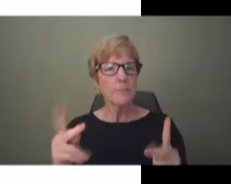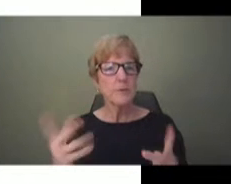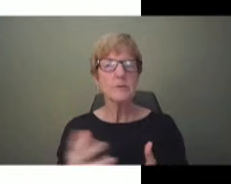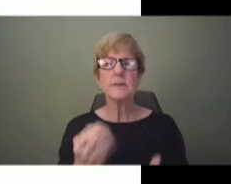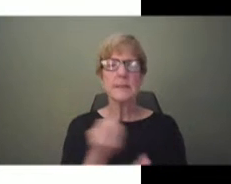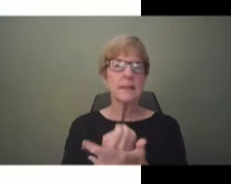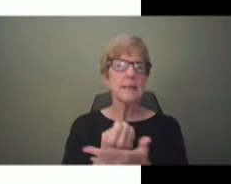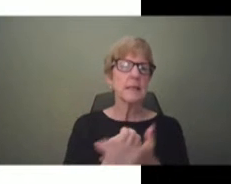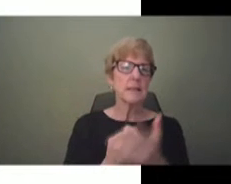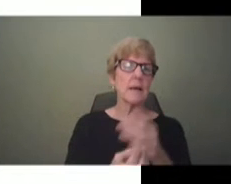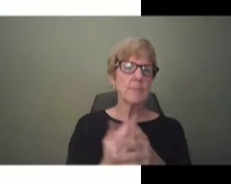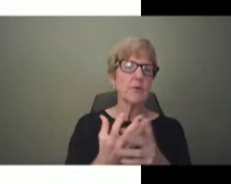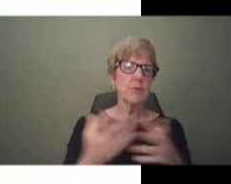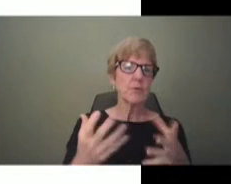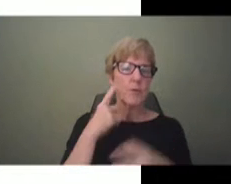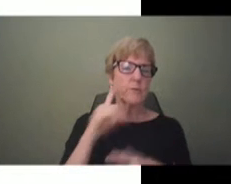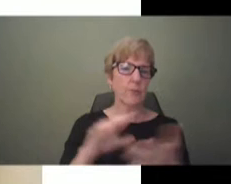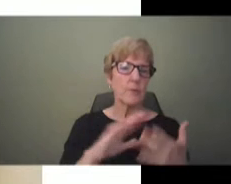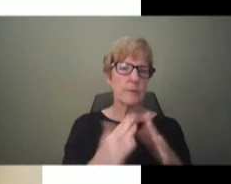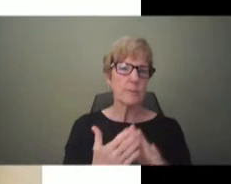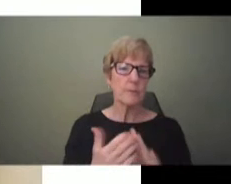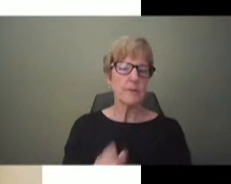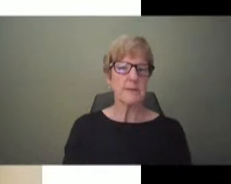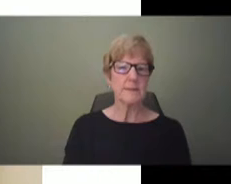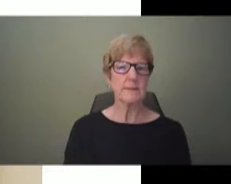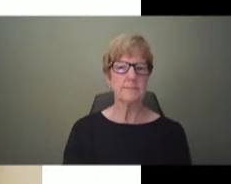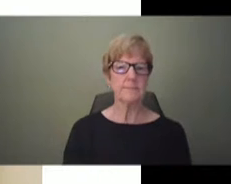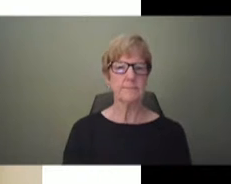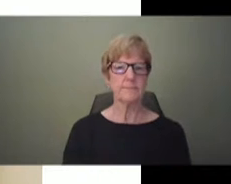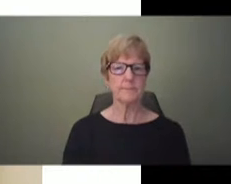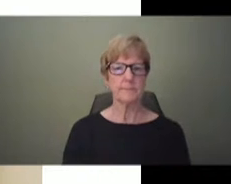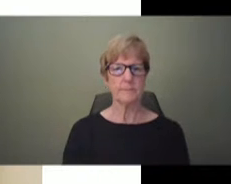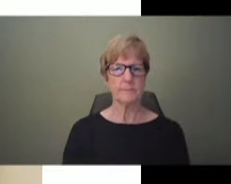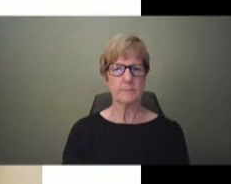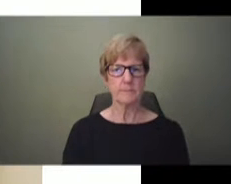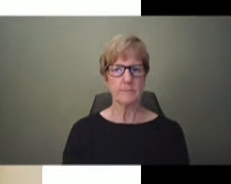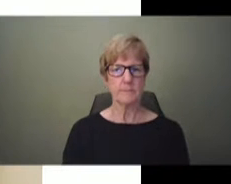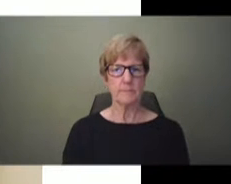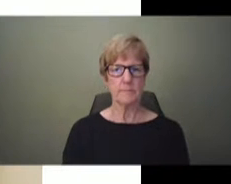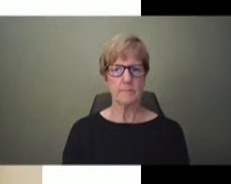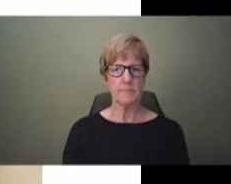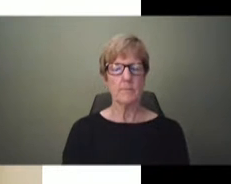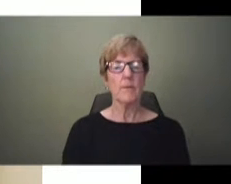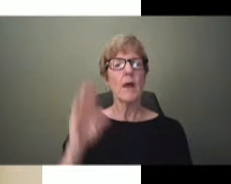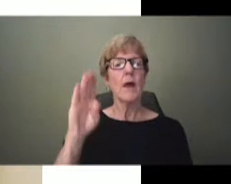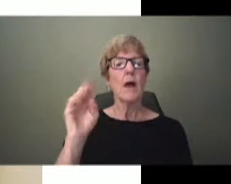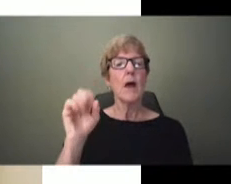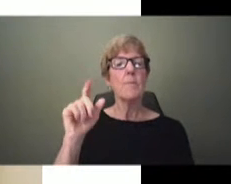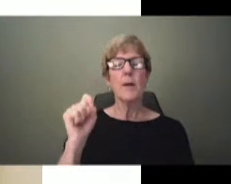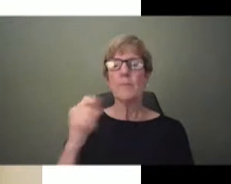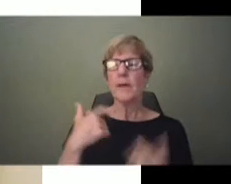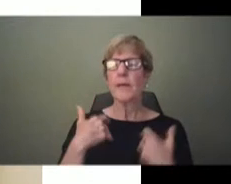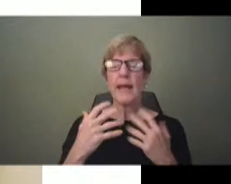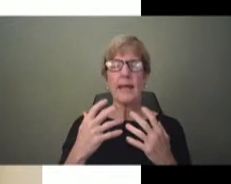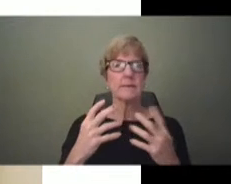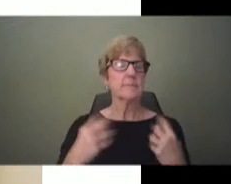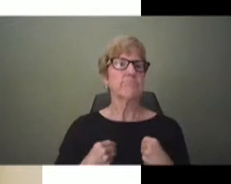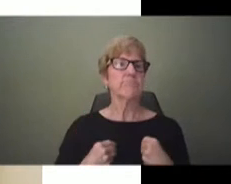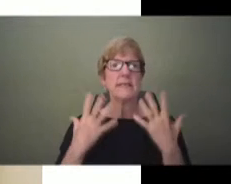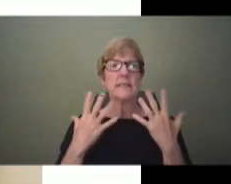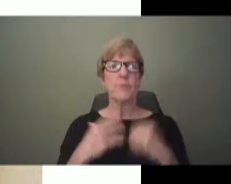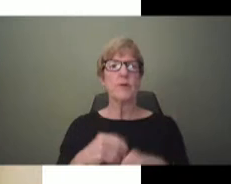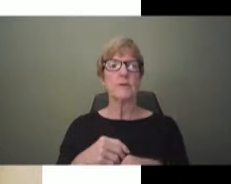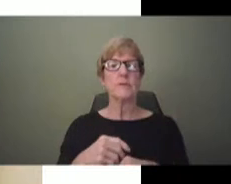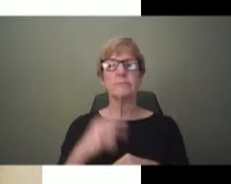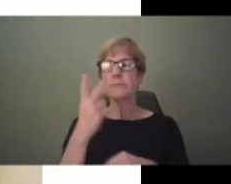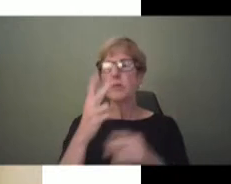growth for the community next slide uh Belmont is full of inspiration uh just two blocks